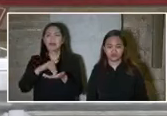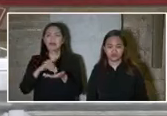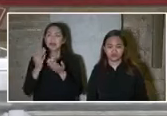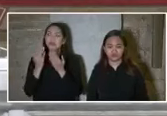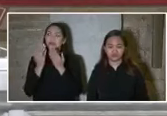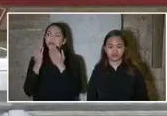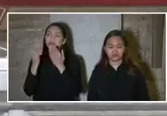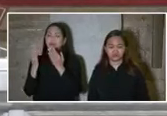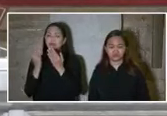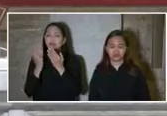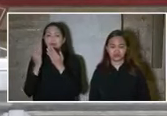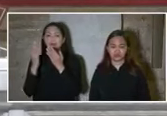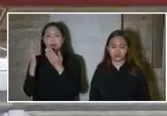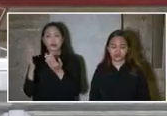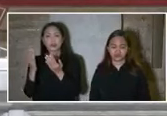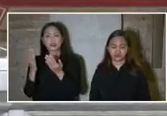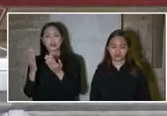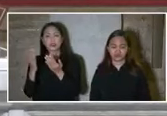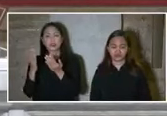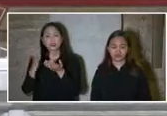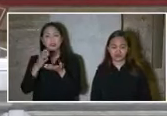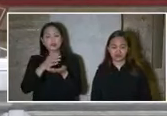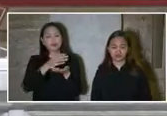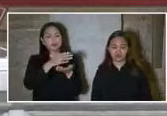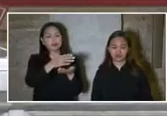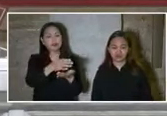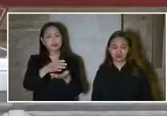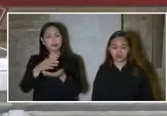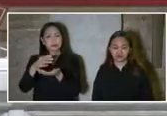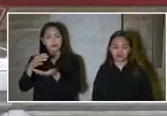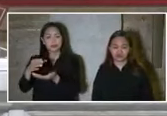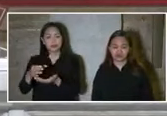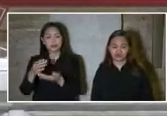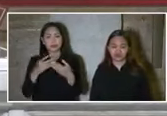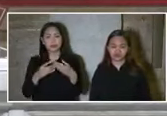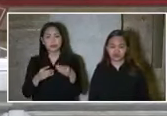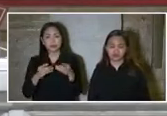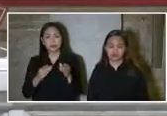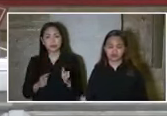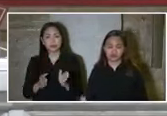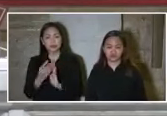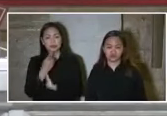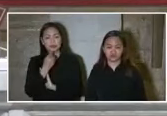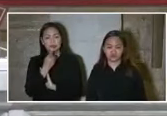giving thanks, he gave it to his disciples, saying,